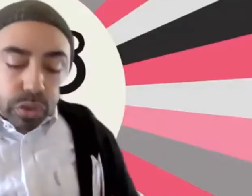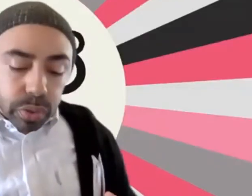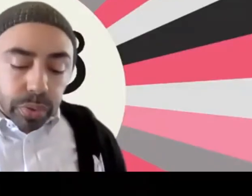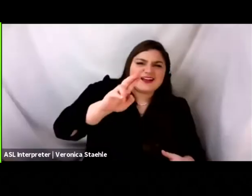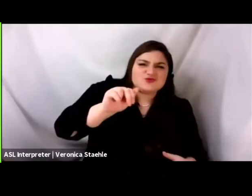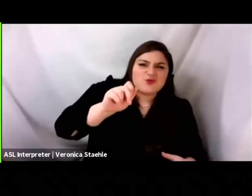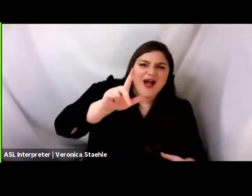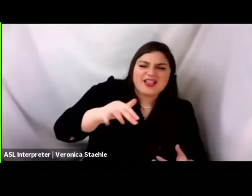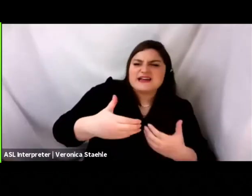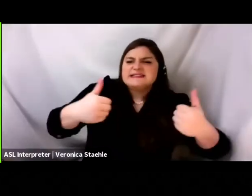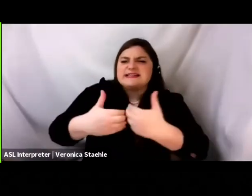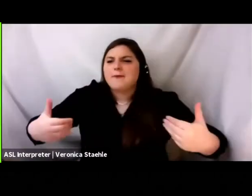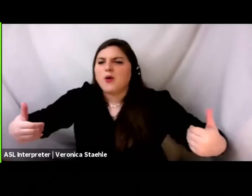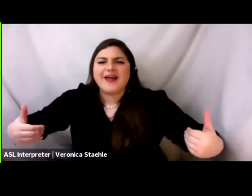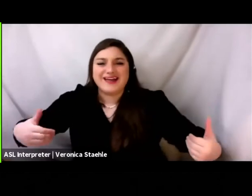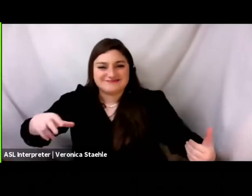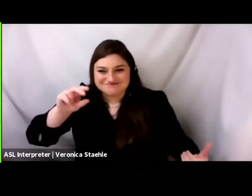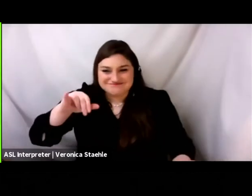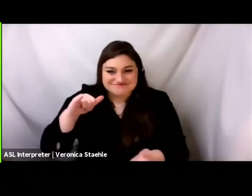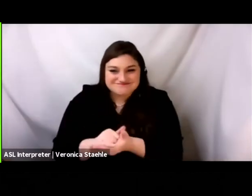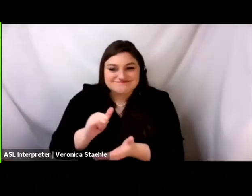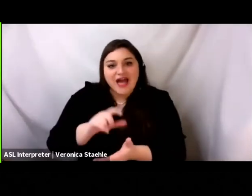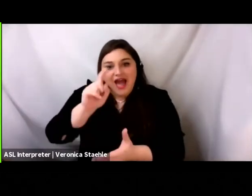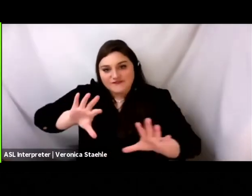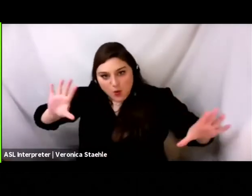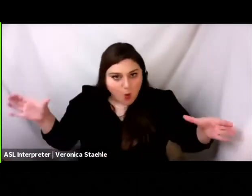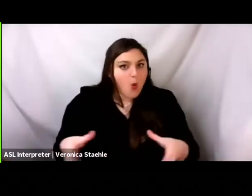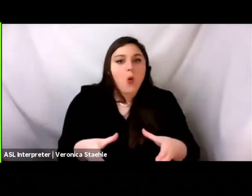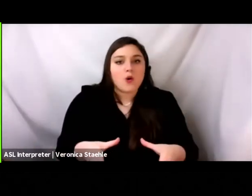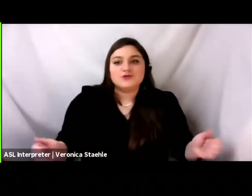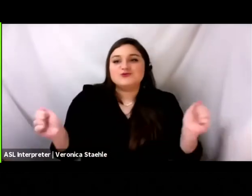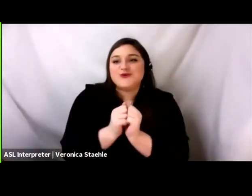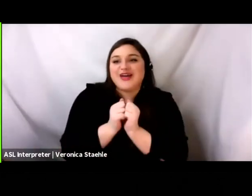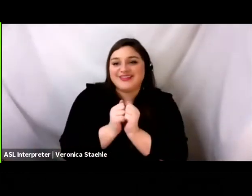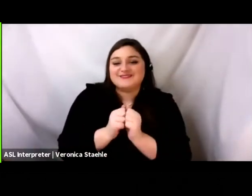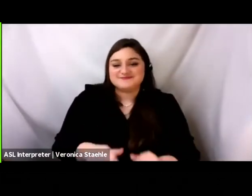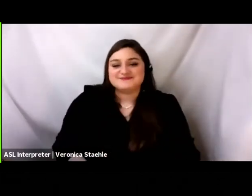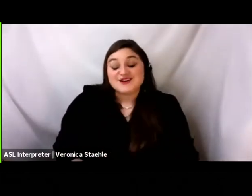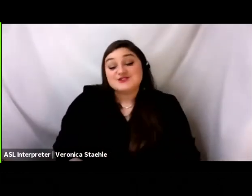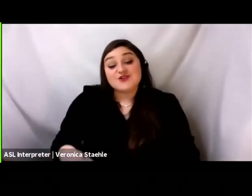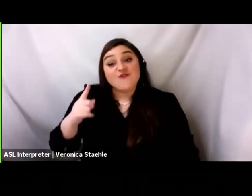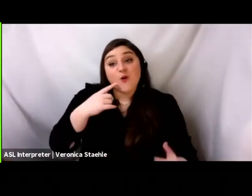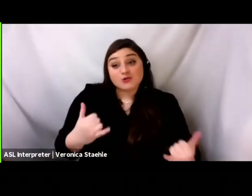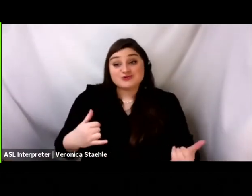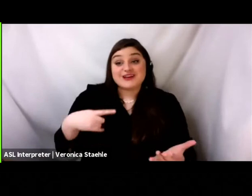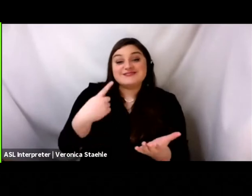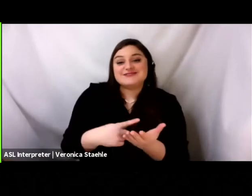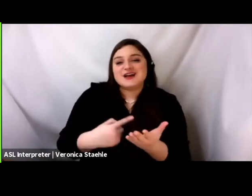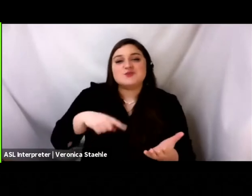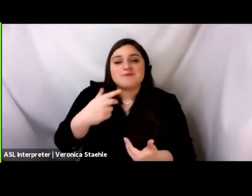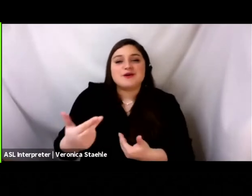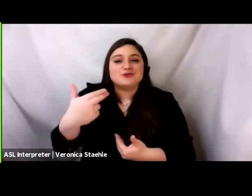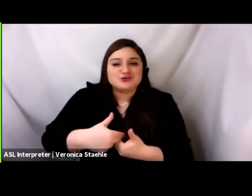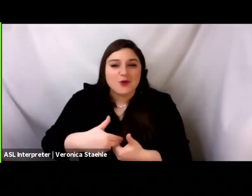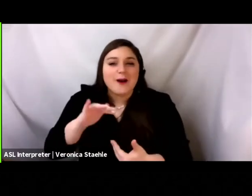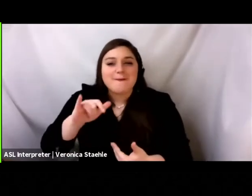And so it's I love the fact that we're gonna, for as we're gonna, as we move on with today's discussion, we're gonna be joined by more folks that are gonna